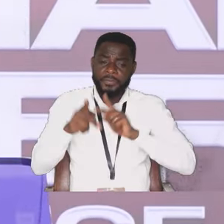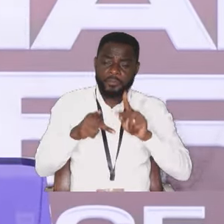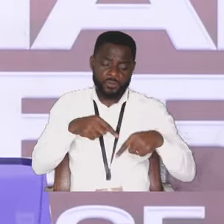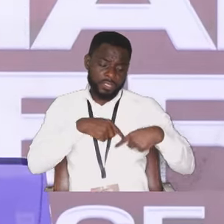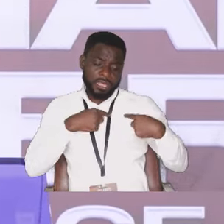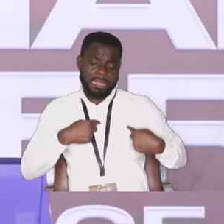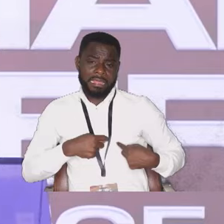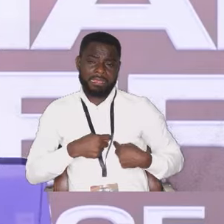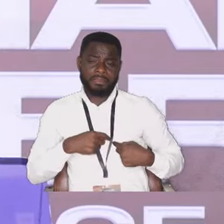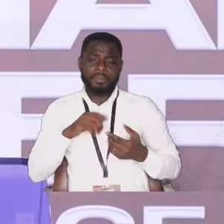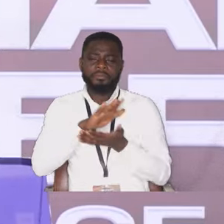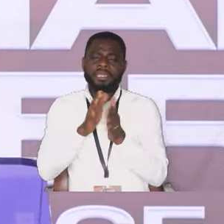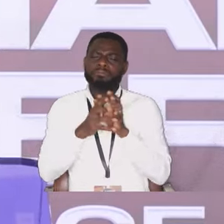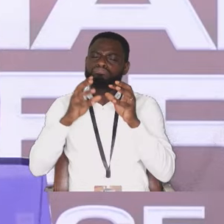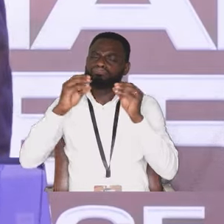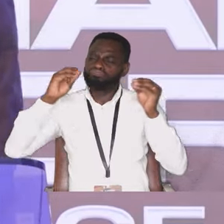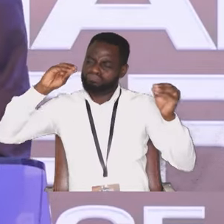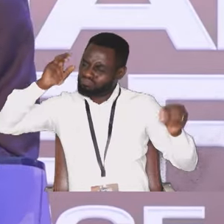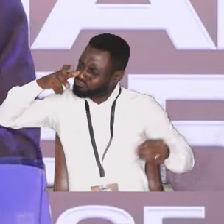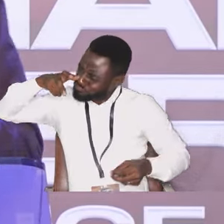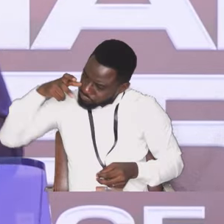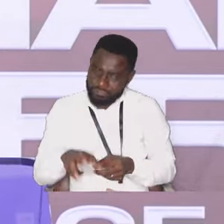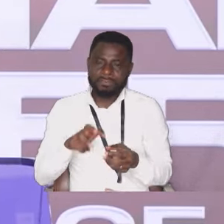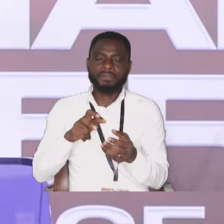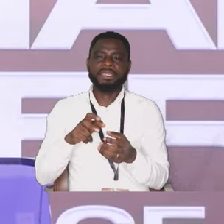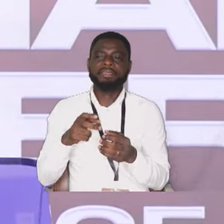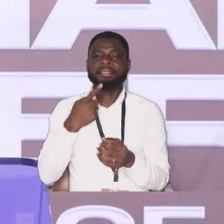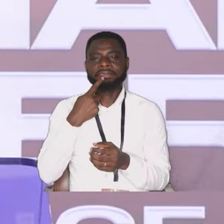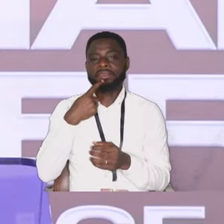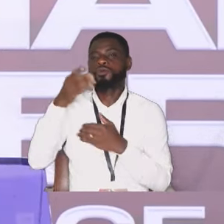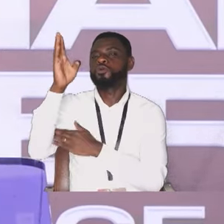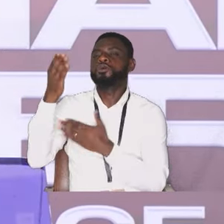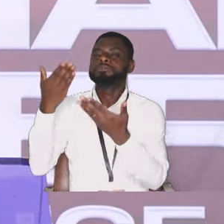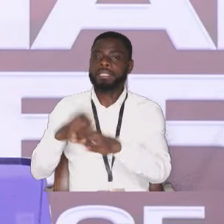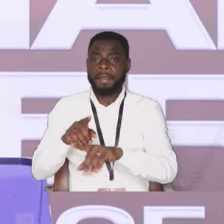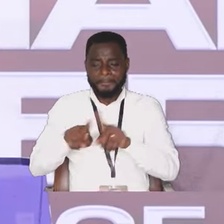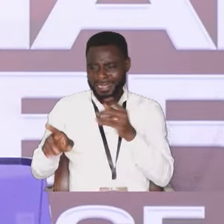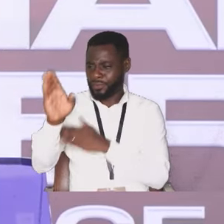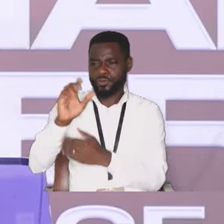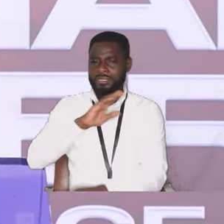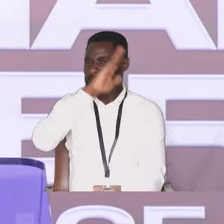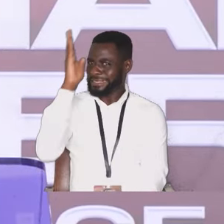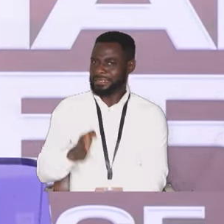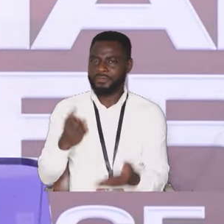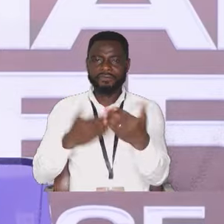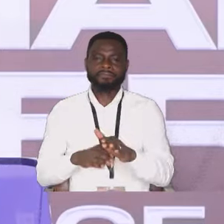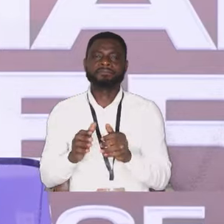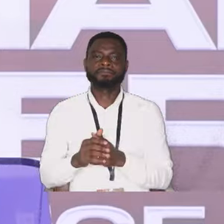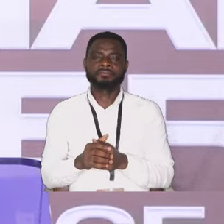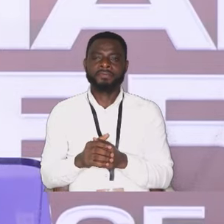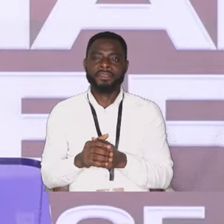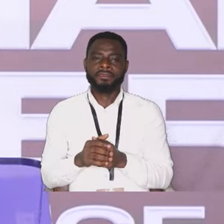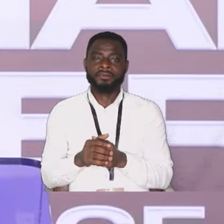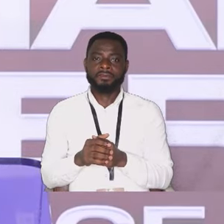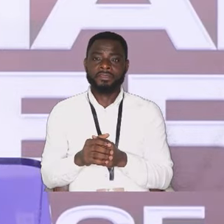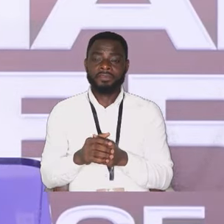so corrupt, then they declare God dead. Meanwhile, too, God is not dead. So by declaring that God